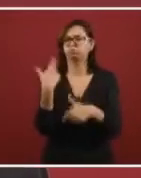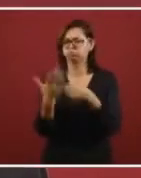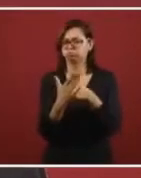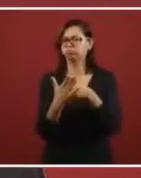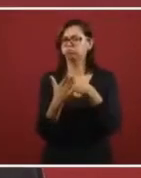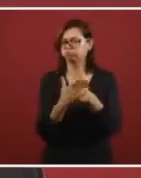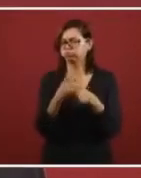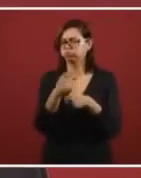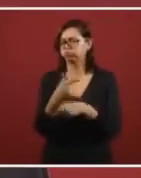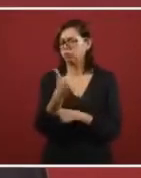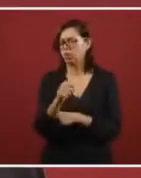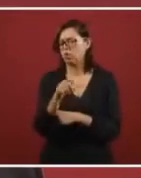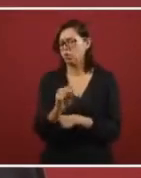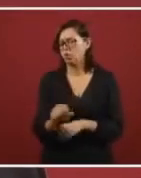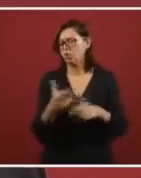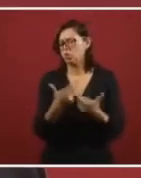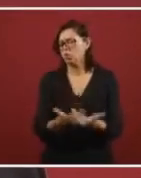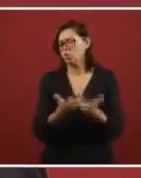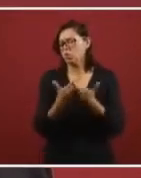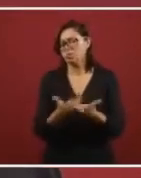there would increase production,